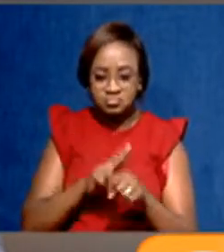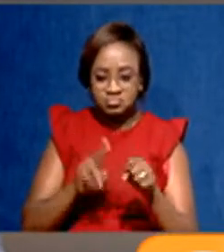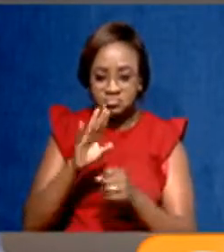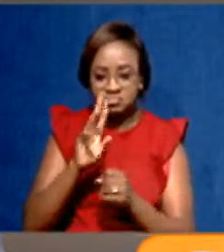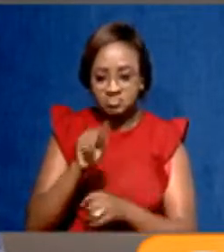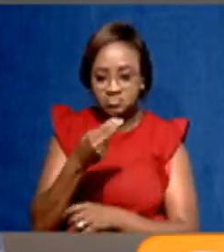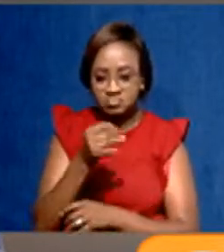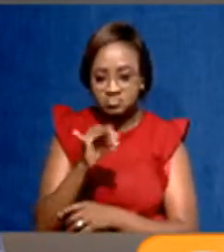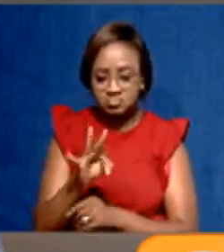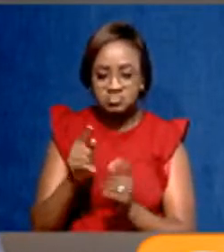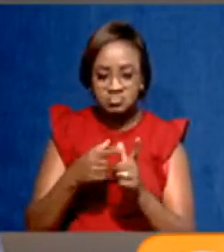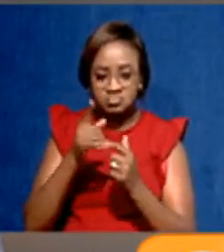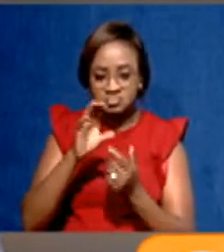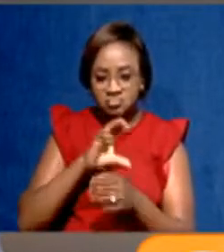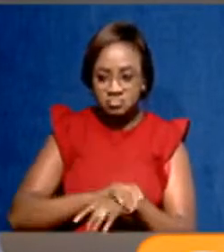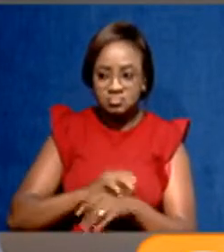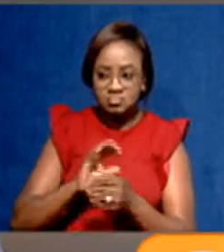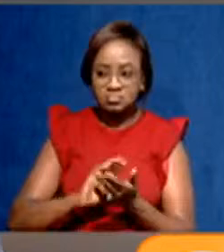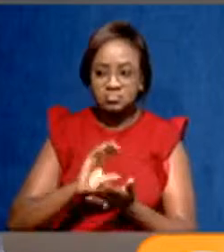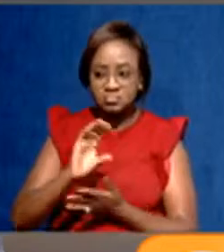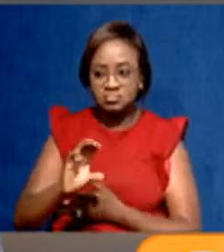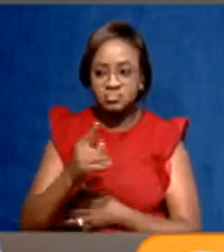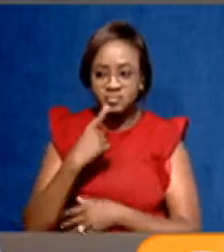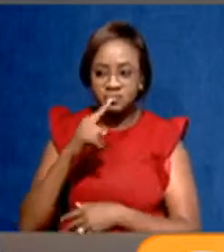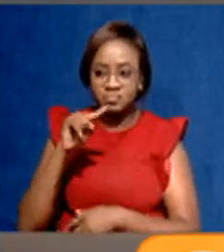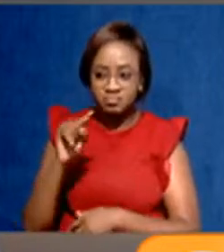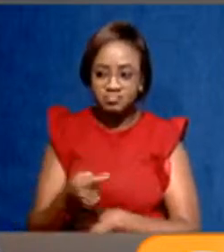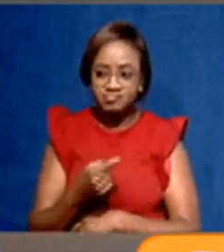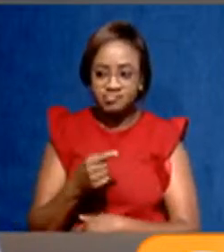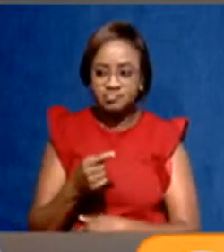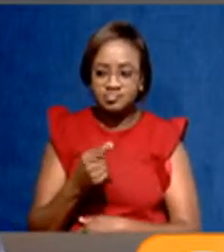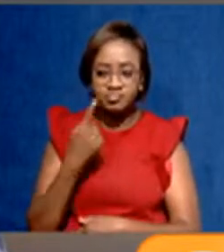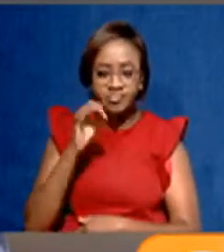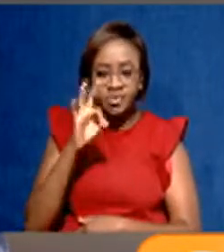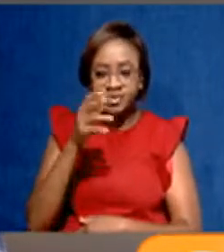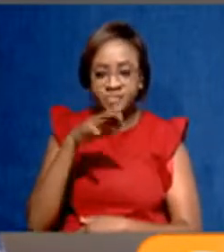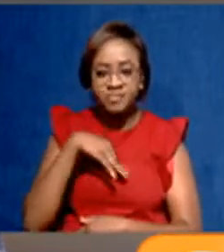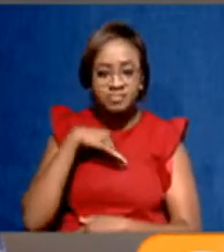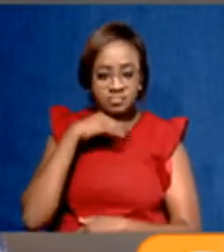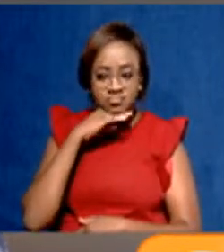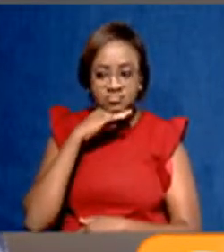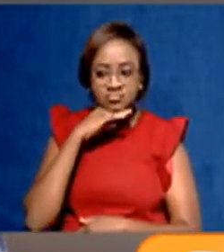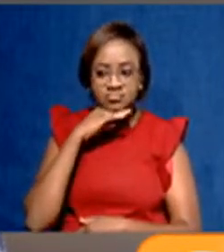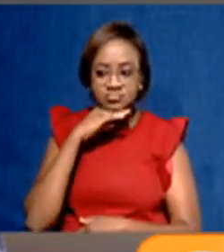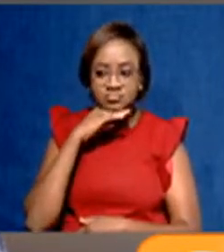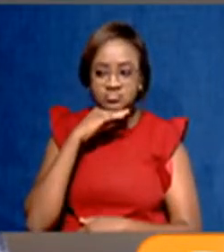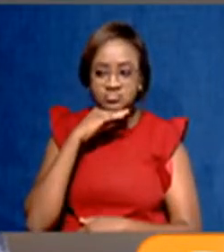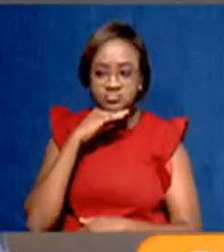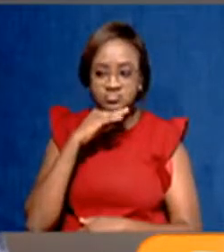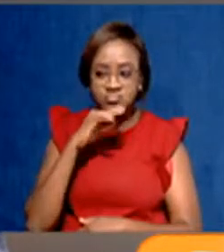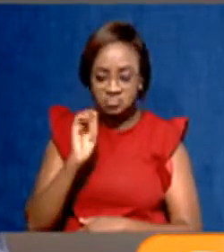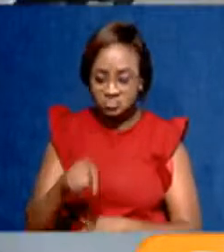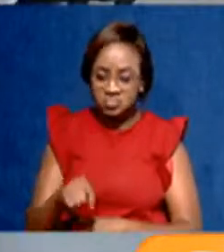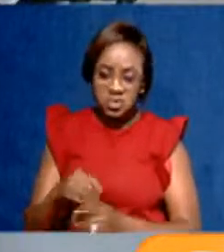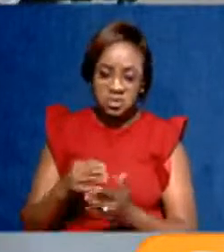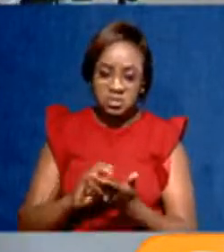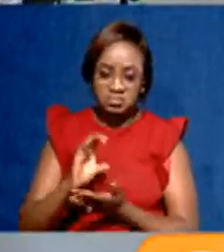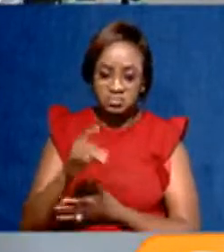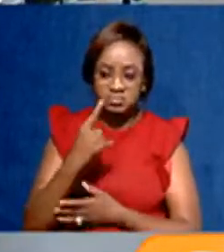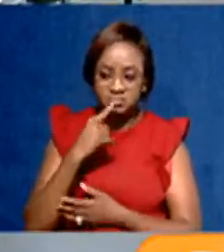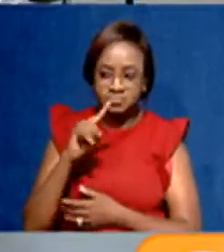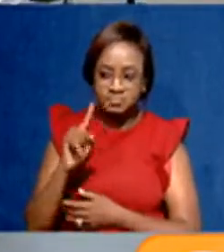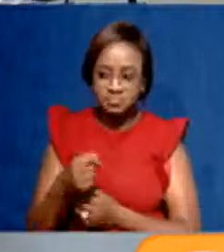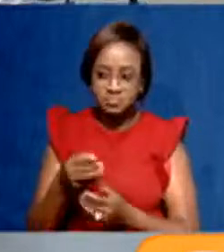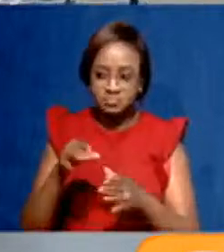are entitled to 100,000 reimbursement of funeral expenses. Yes. You talked about the groups